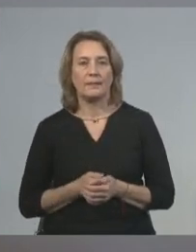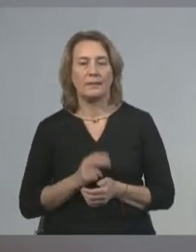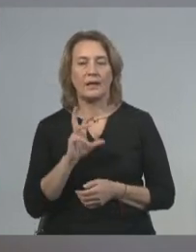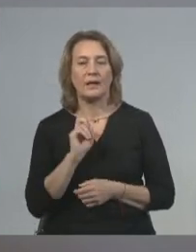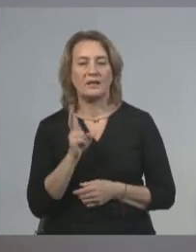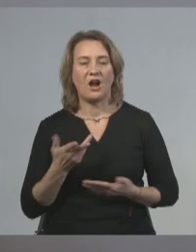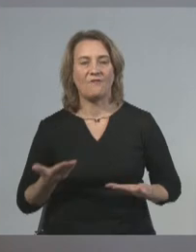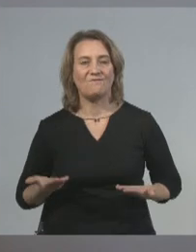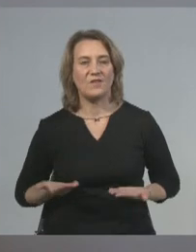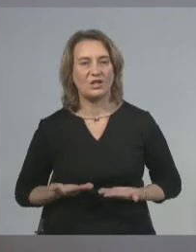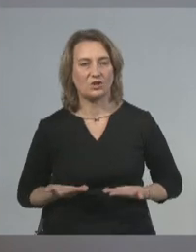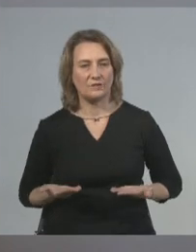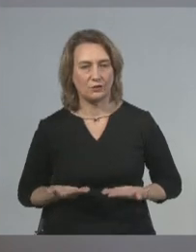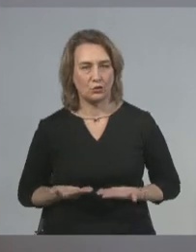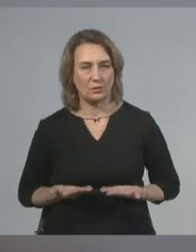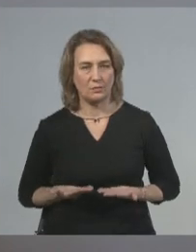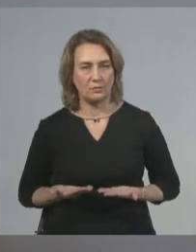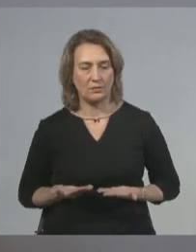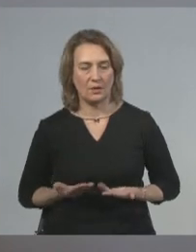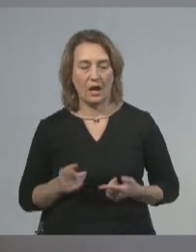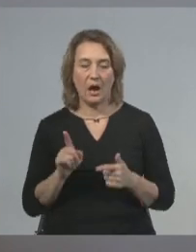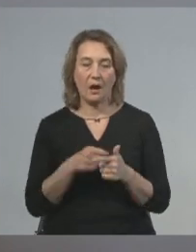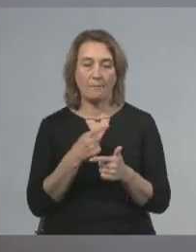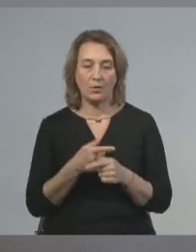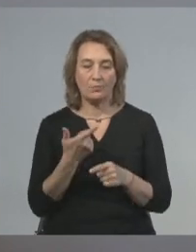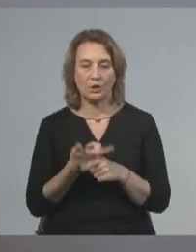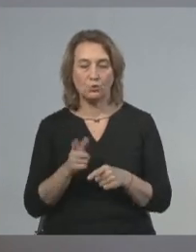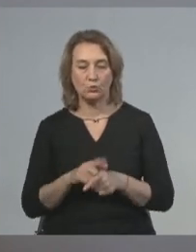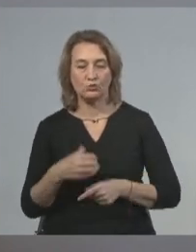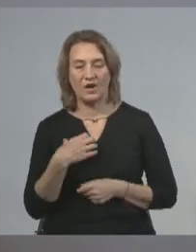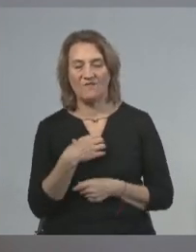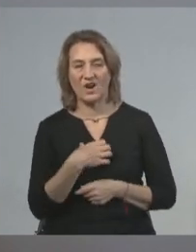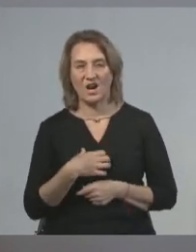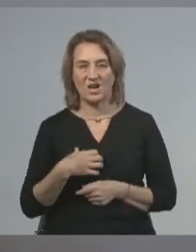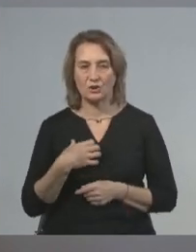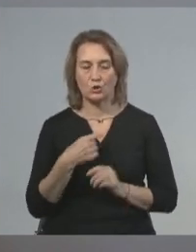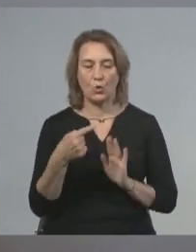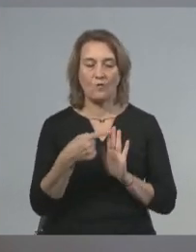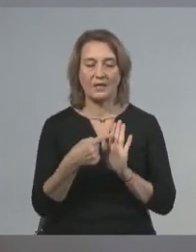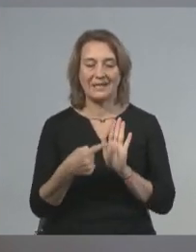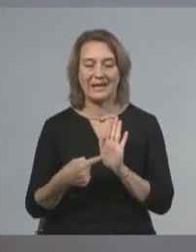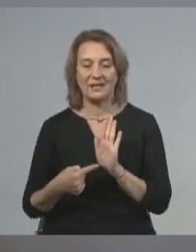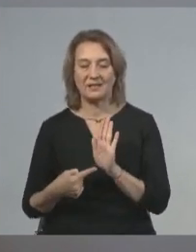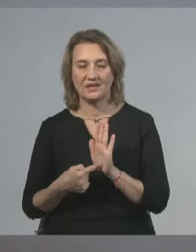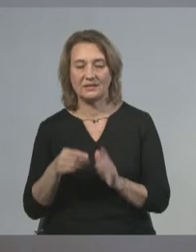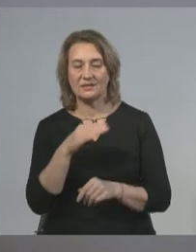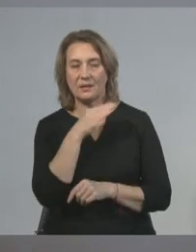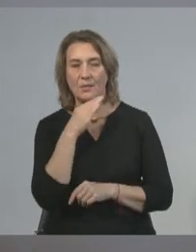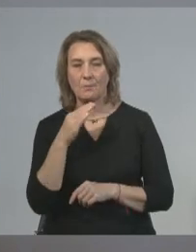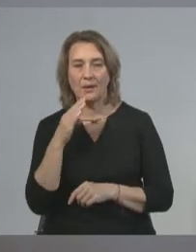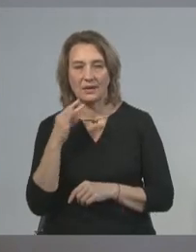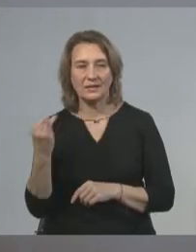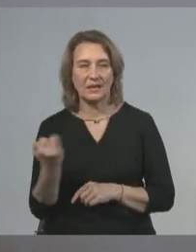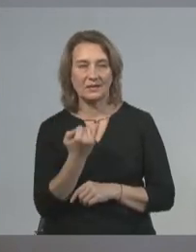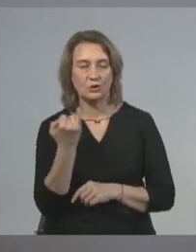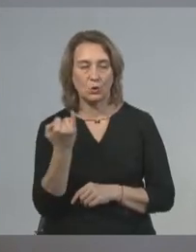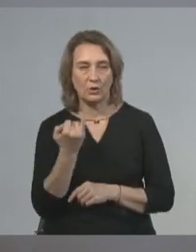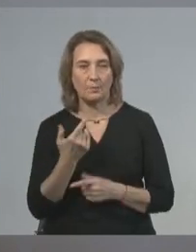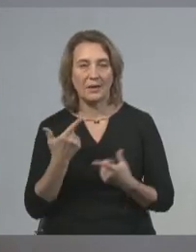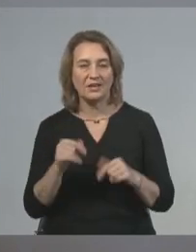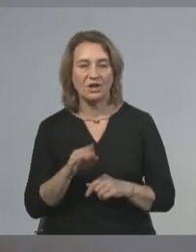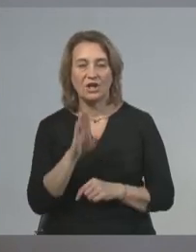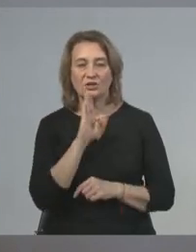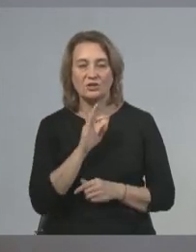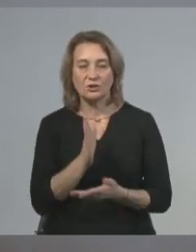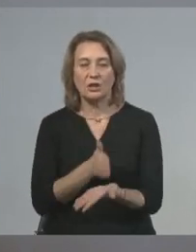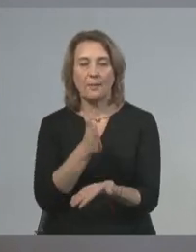officials and it's really important to share a lot of stories where women have power when they